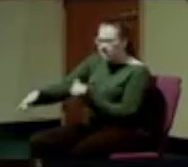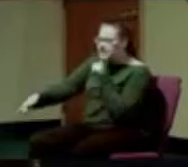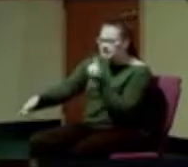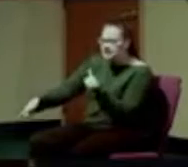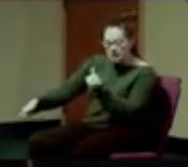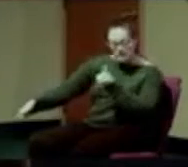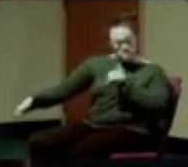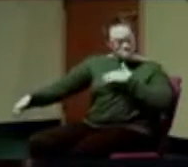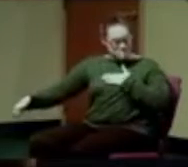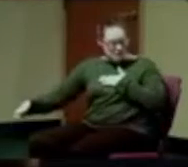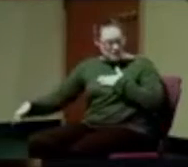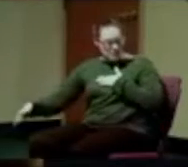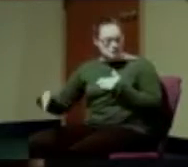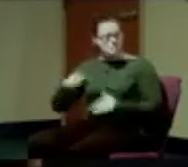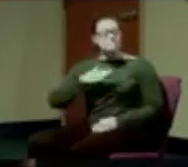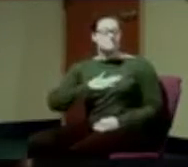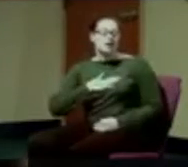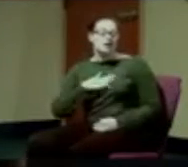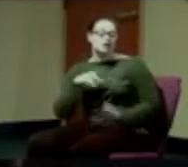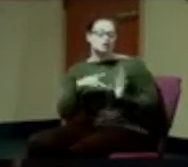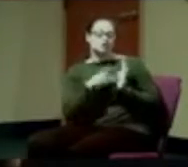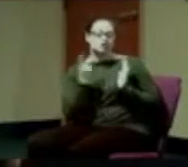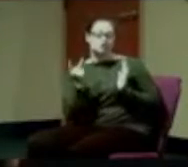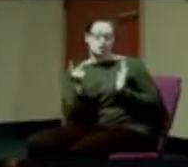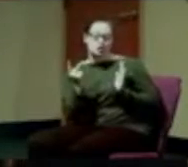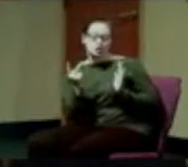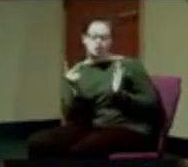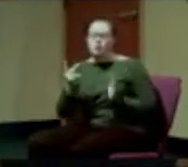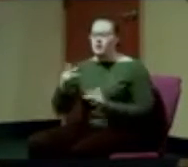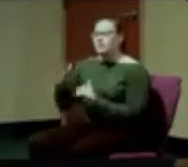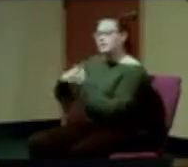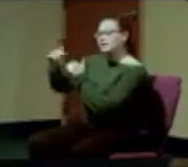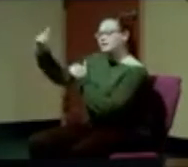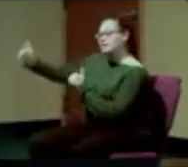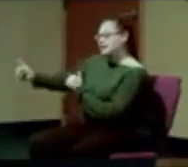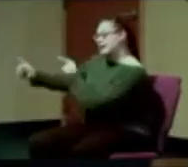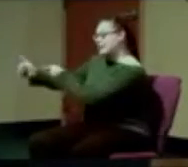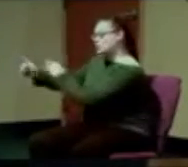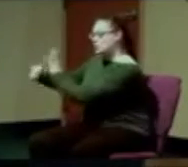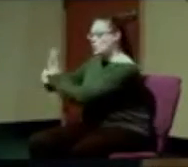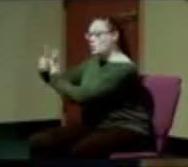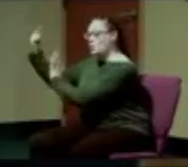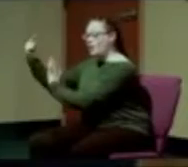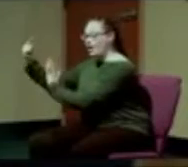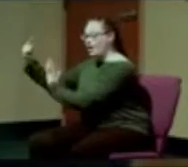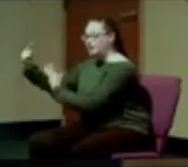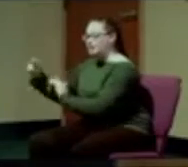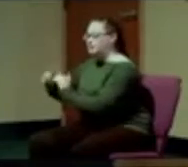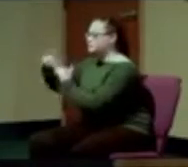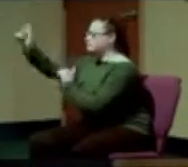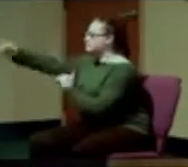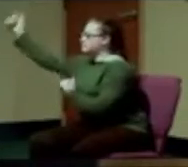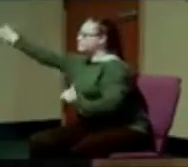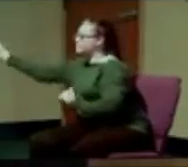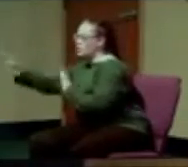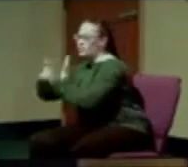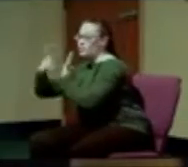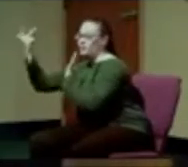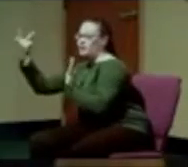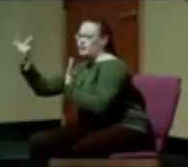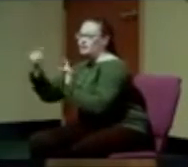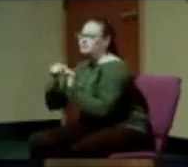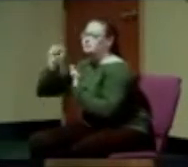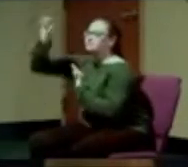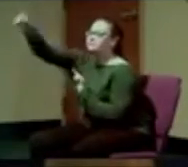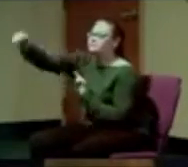My ring is two rings. The neighbor's house is one ring. The neighbor on the other side is three rings. The one across the street is two